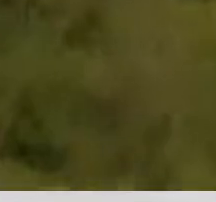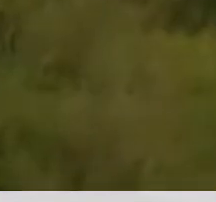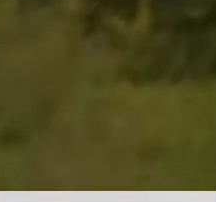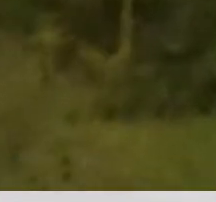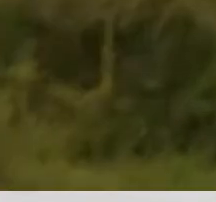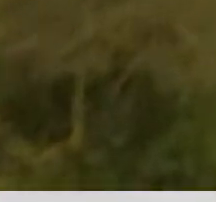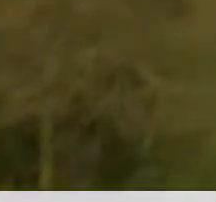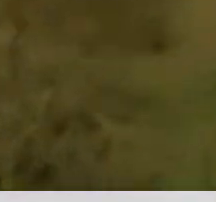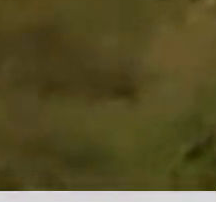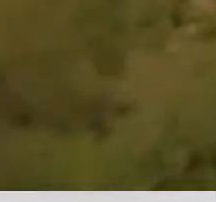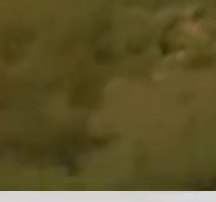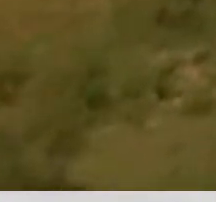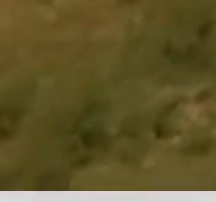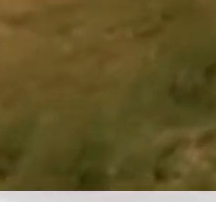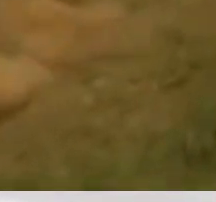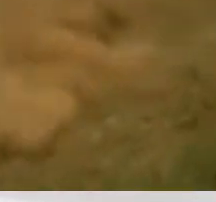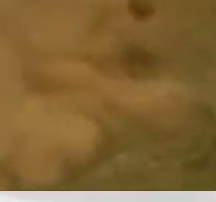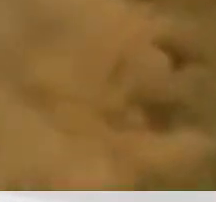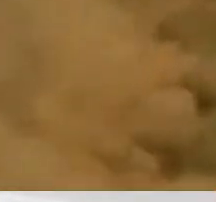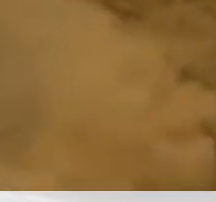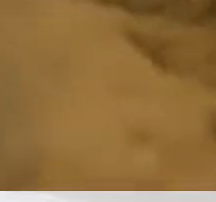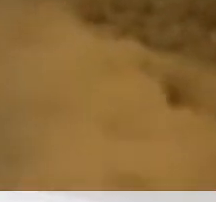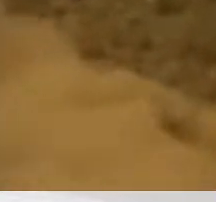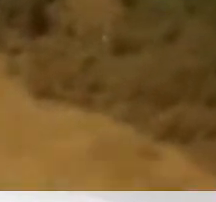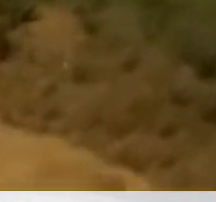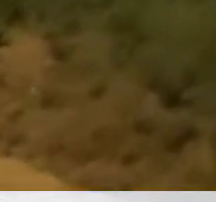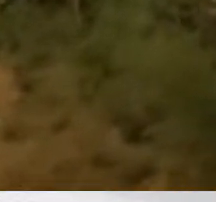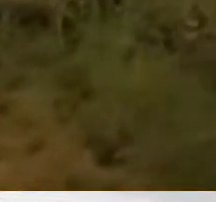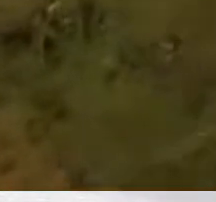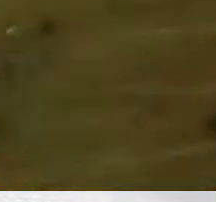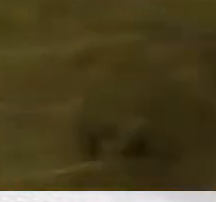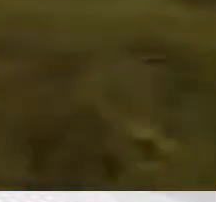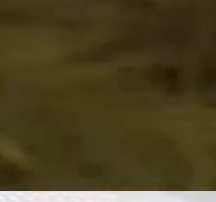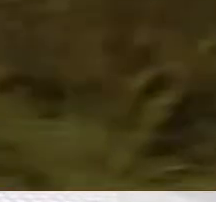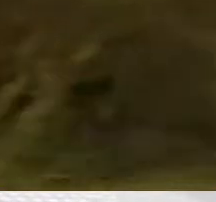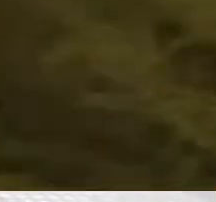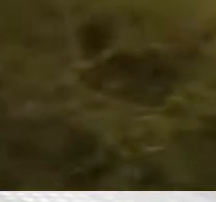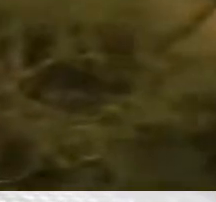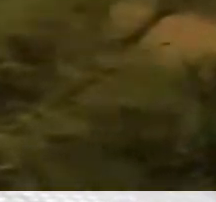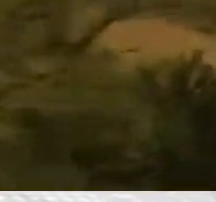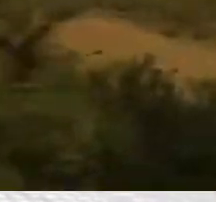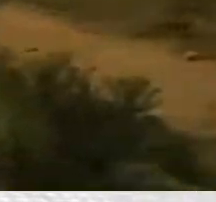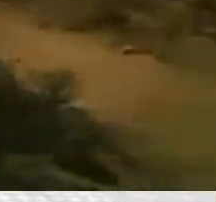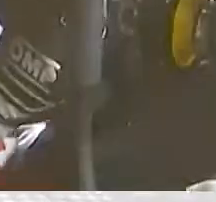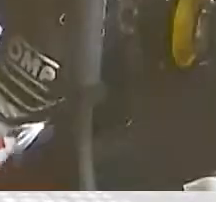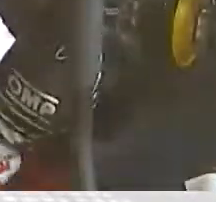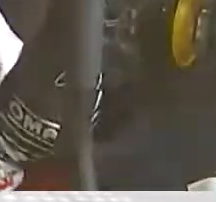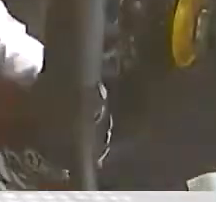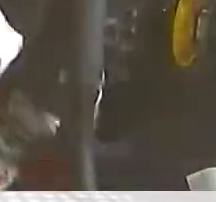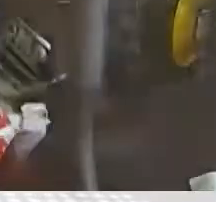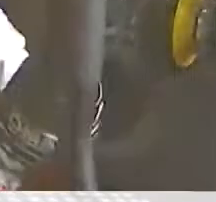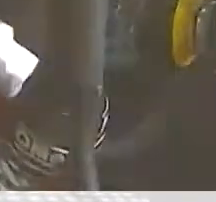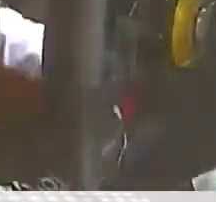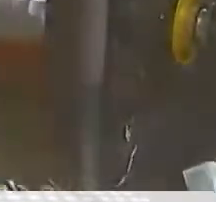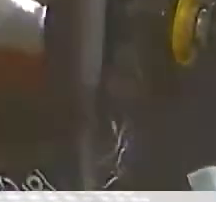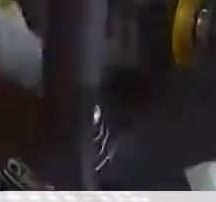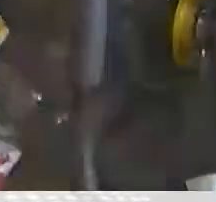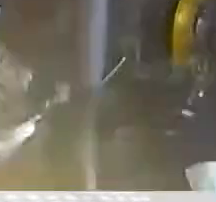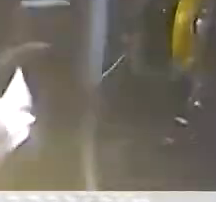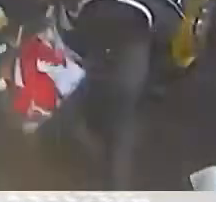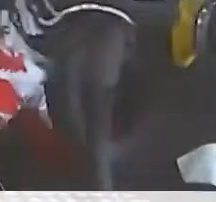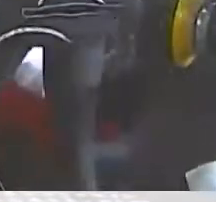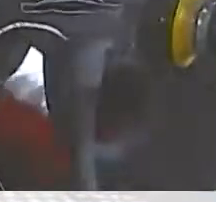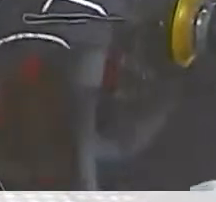Massa. But for the Toyota drivers, it was anything but. Set for an historic repeat of their 1-2-3-4